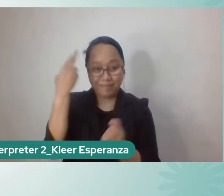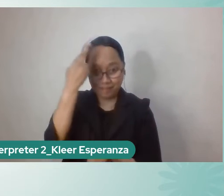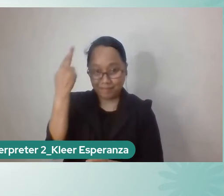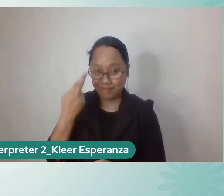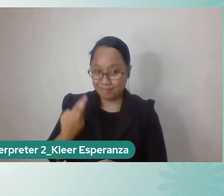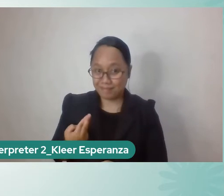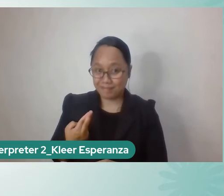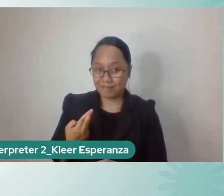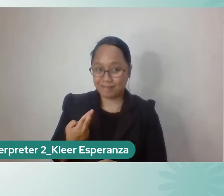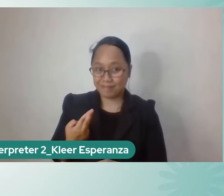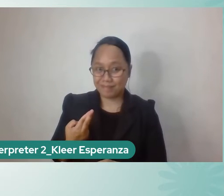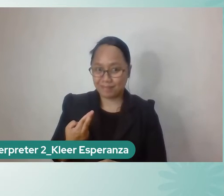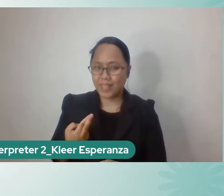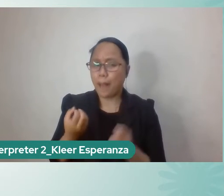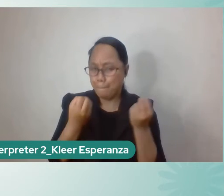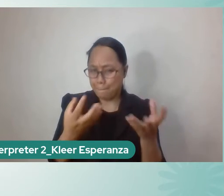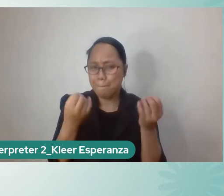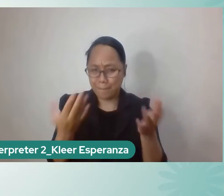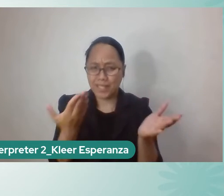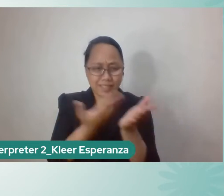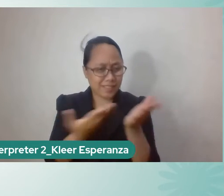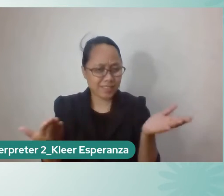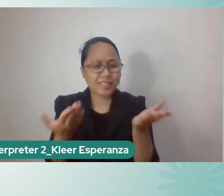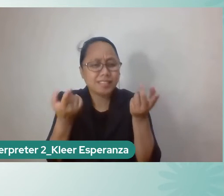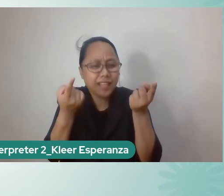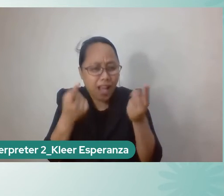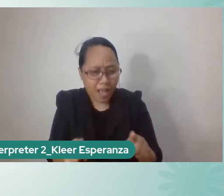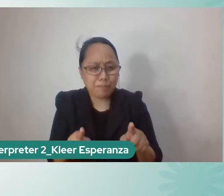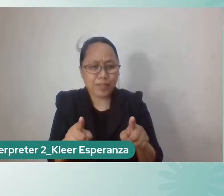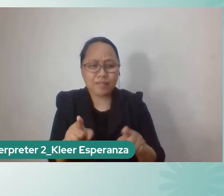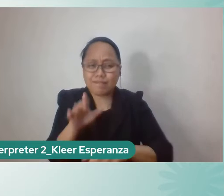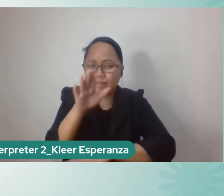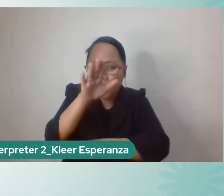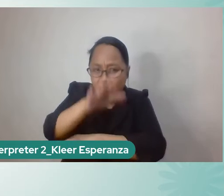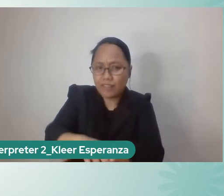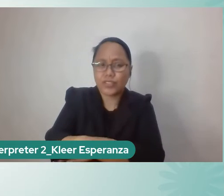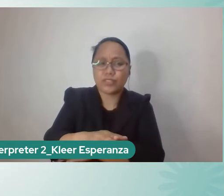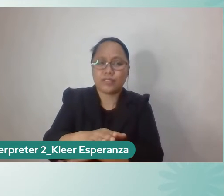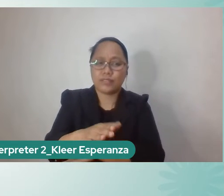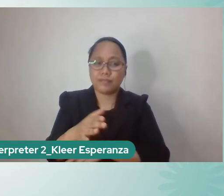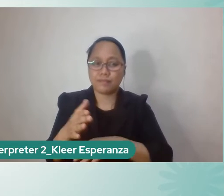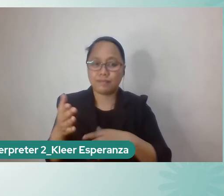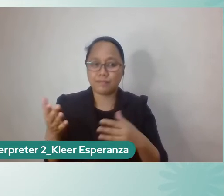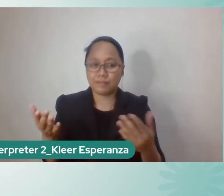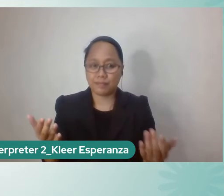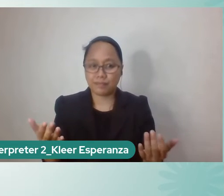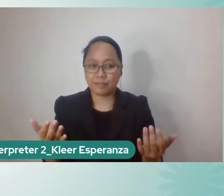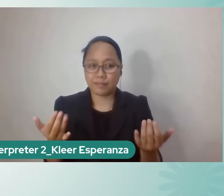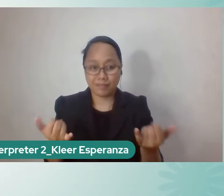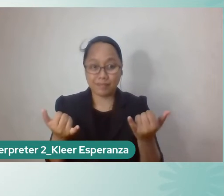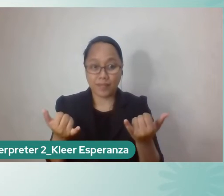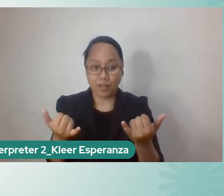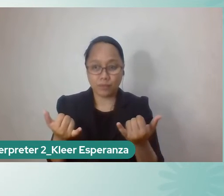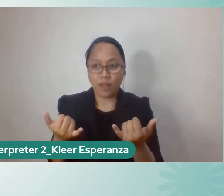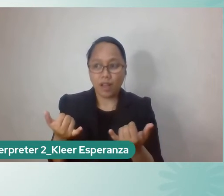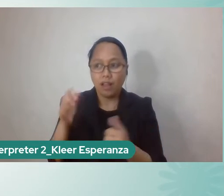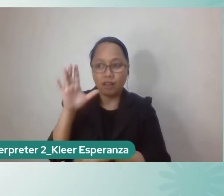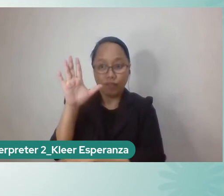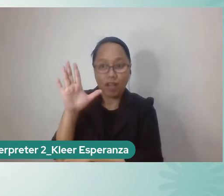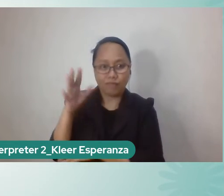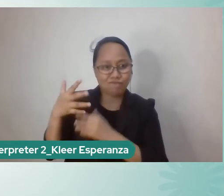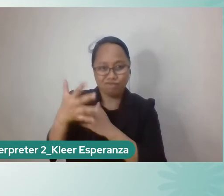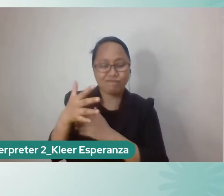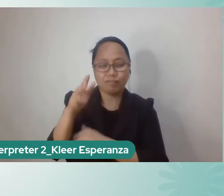With so many things that happened this afternoon, it's already past 5 p.m. It's time to